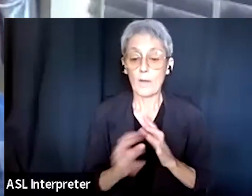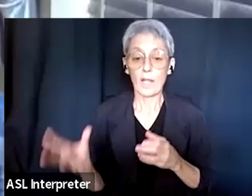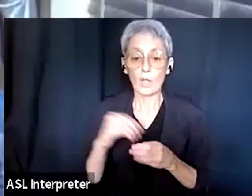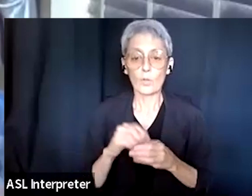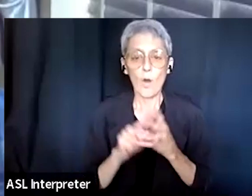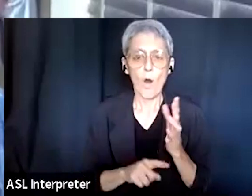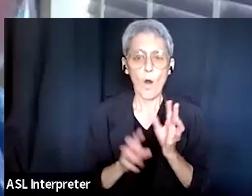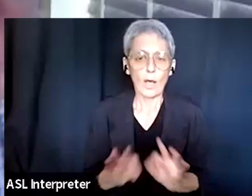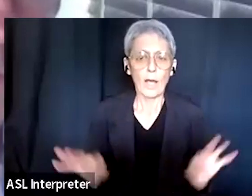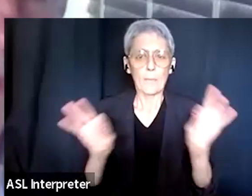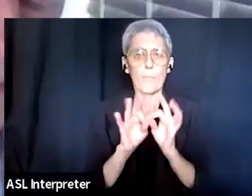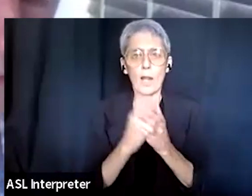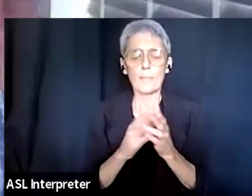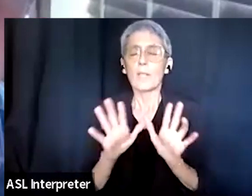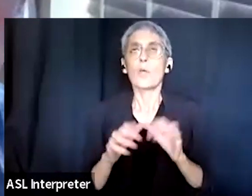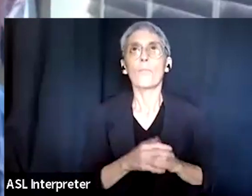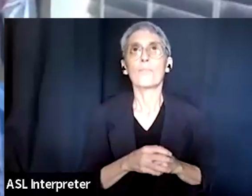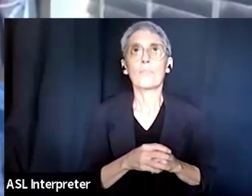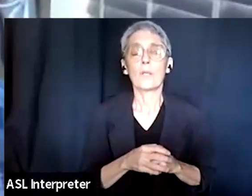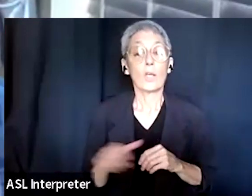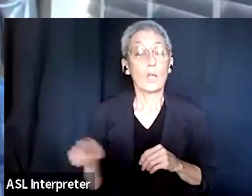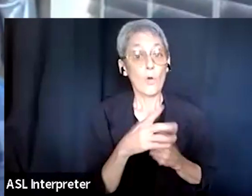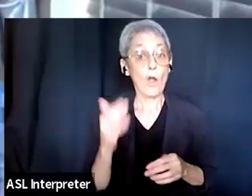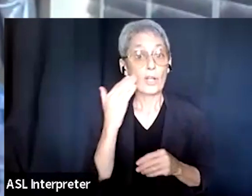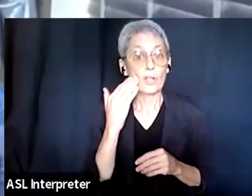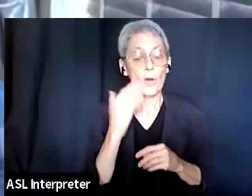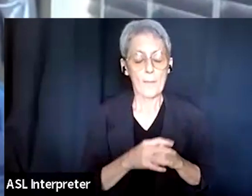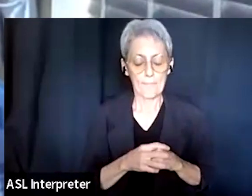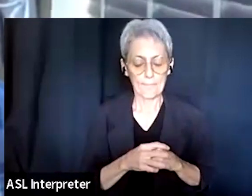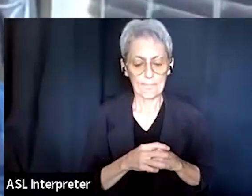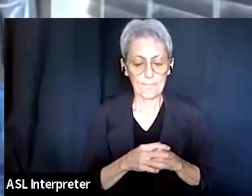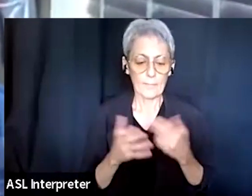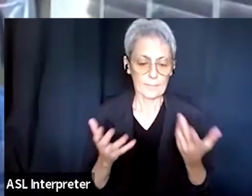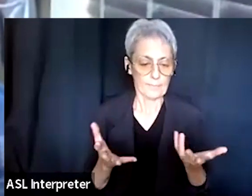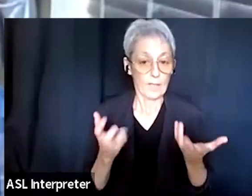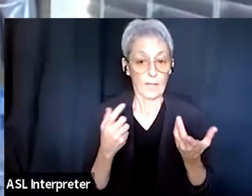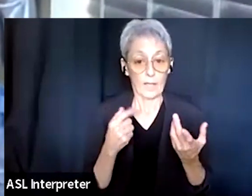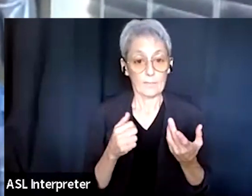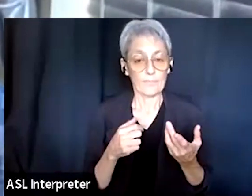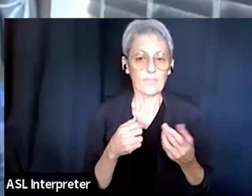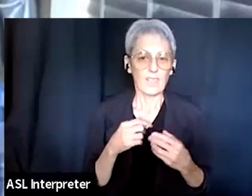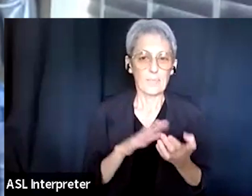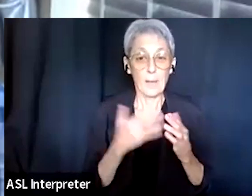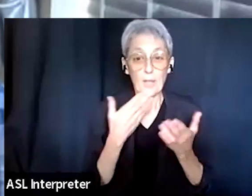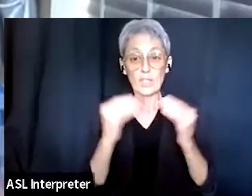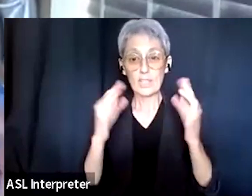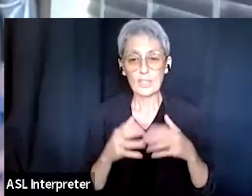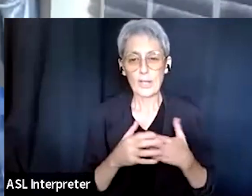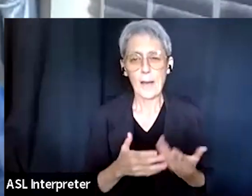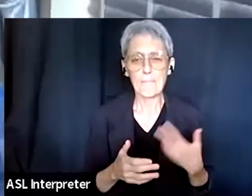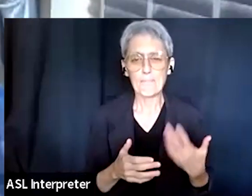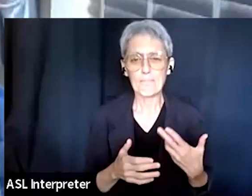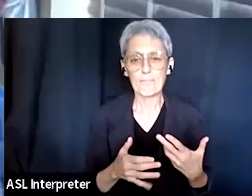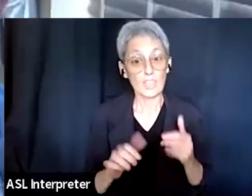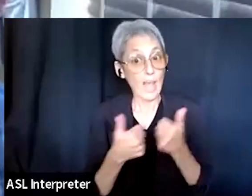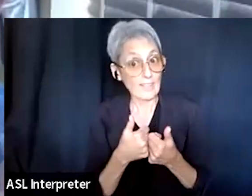elements. So as you know, to be an effective teacher is a challenging job that requires the